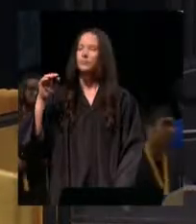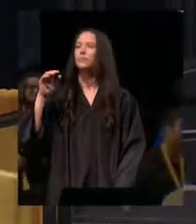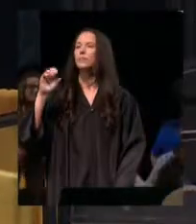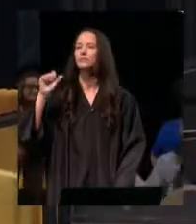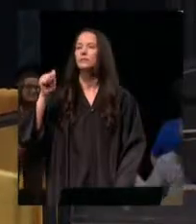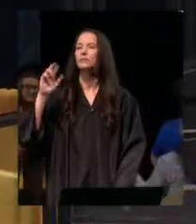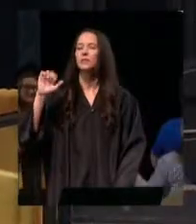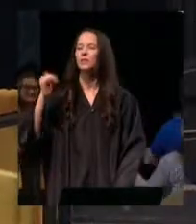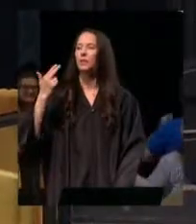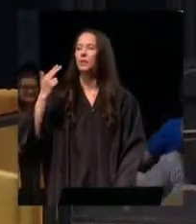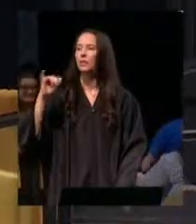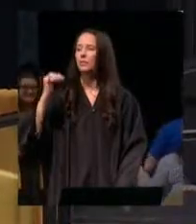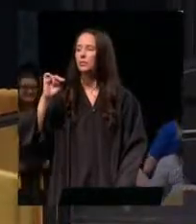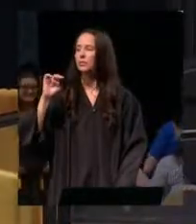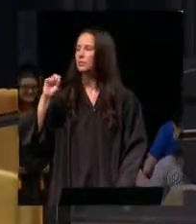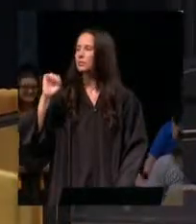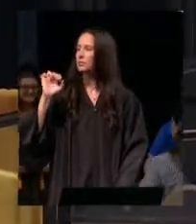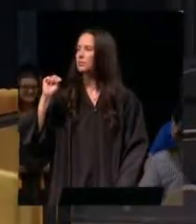Sarah Jensen.